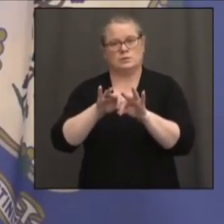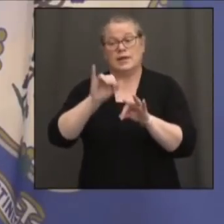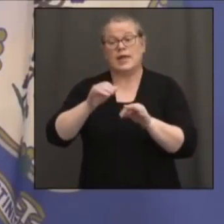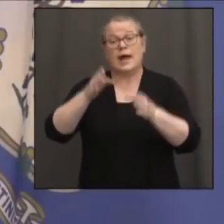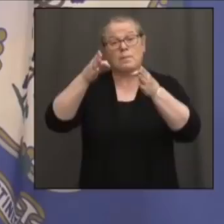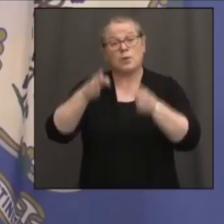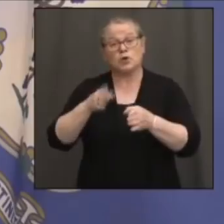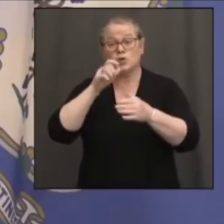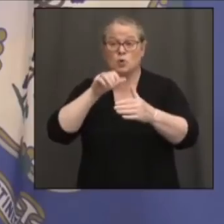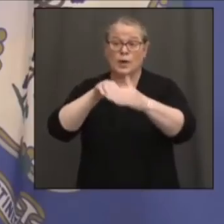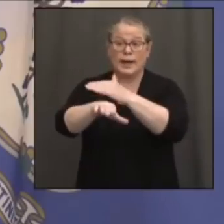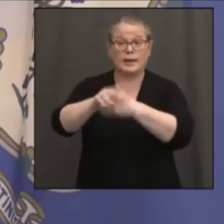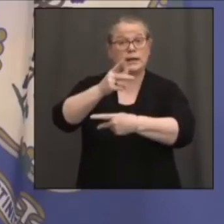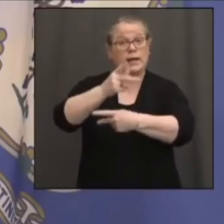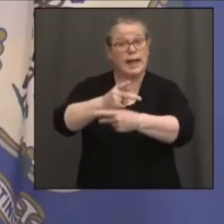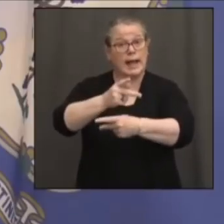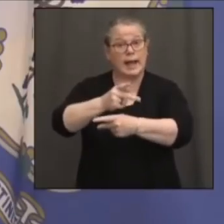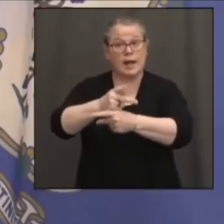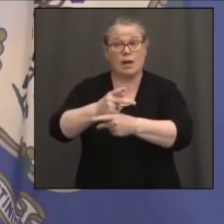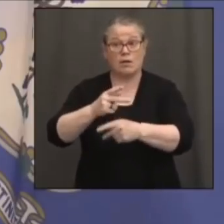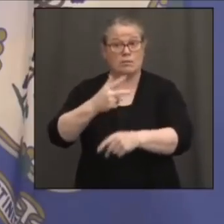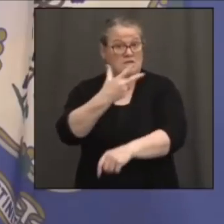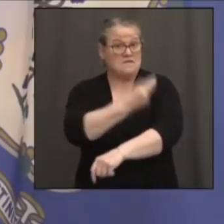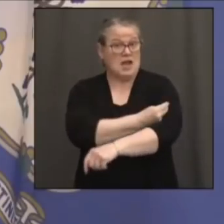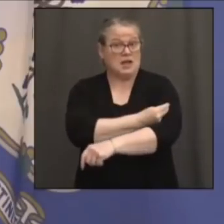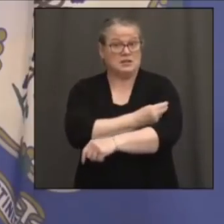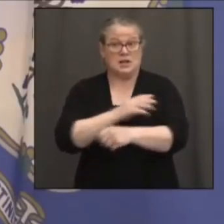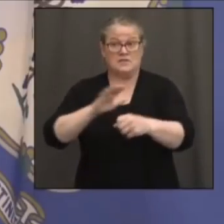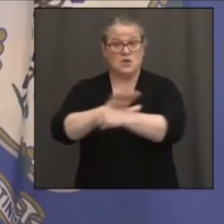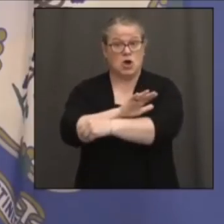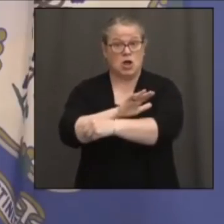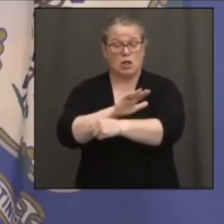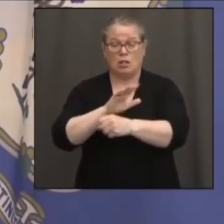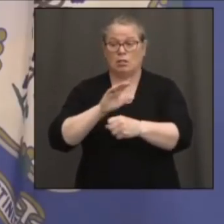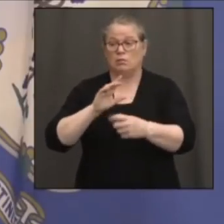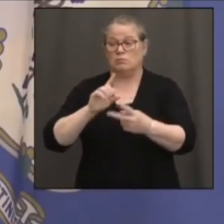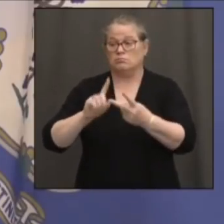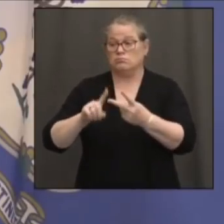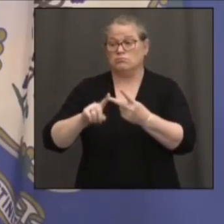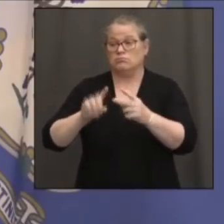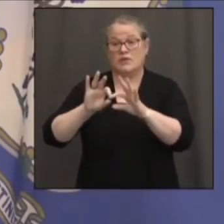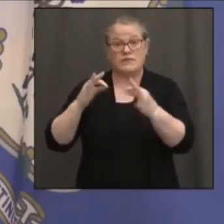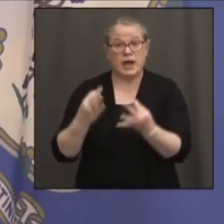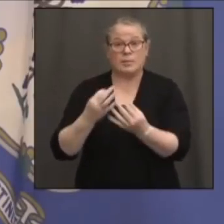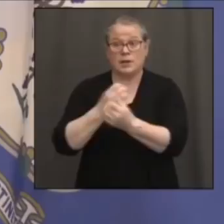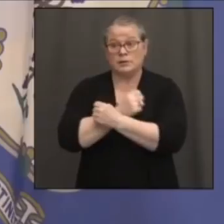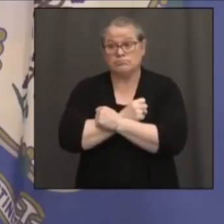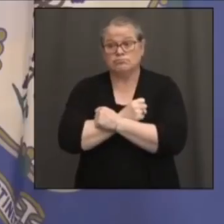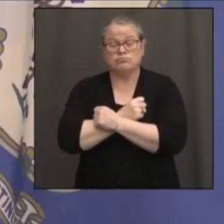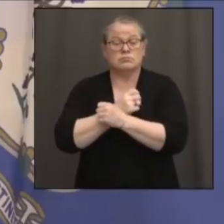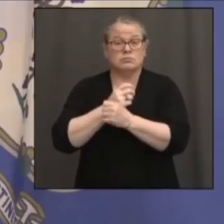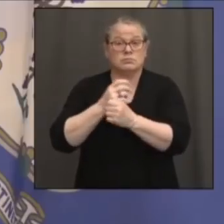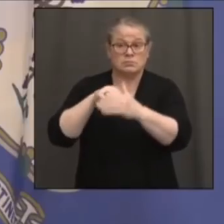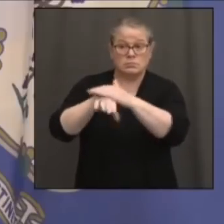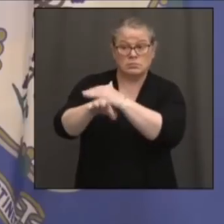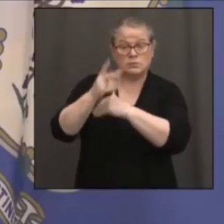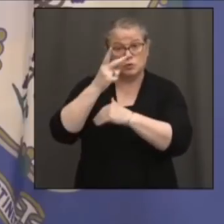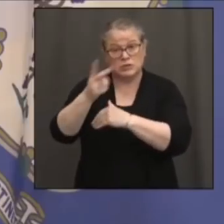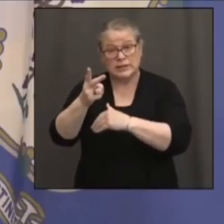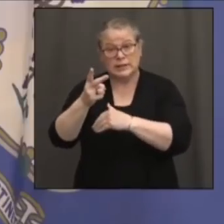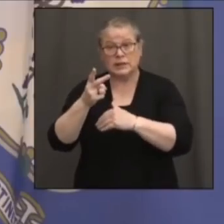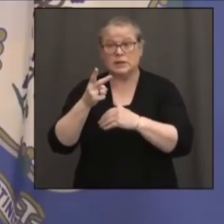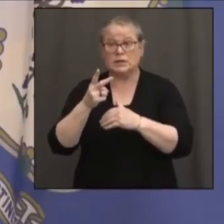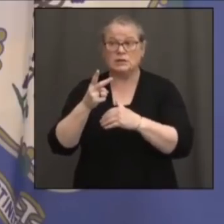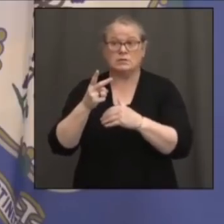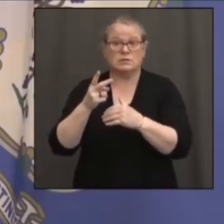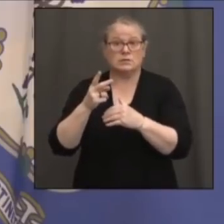vaccinated, a chance to see a loved one who's been otherwise isolated in a nursing home makes an awful lot of sense to me. I will